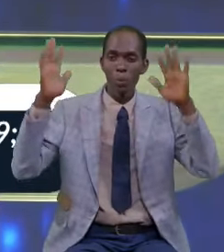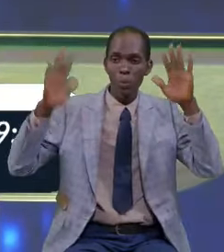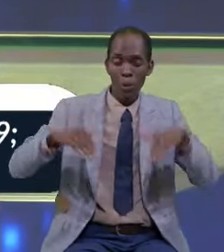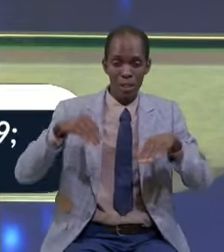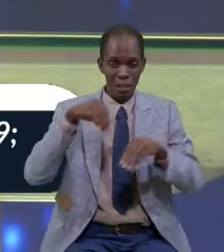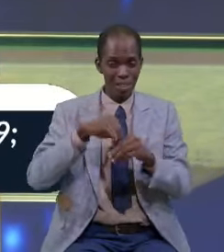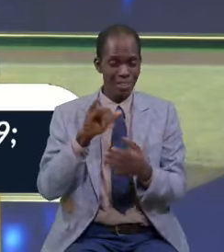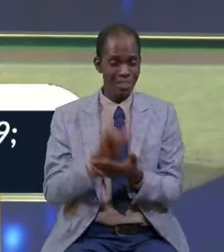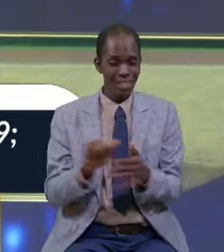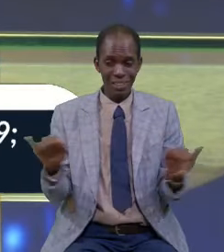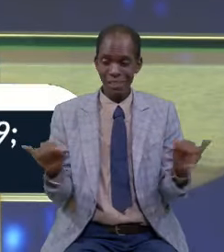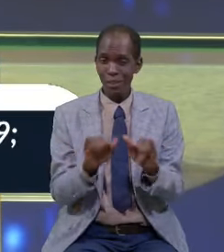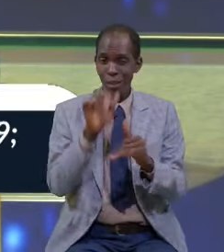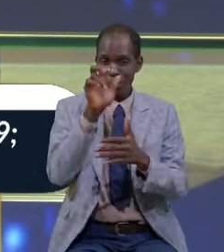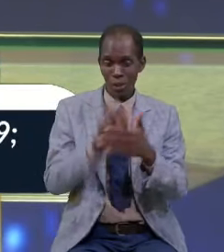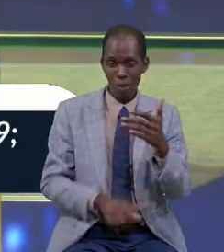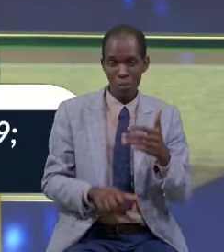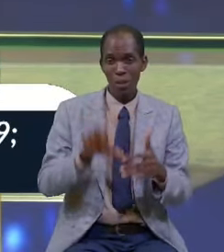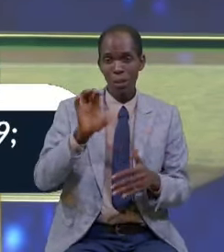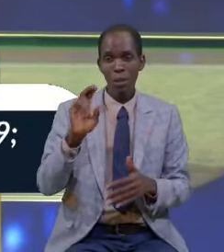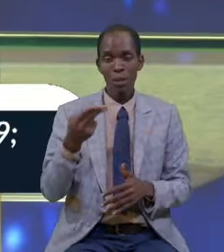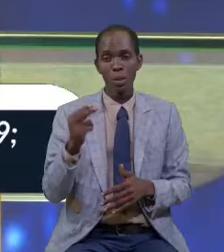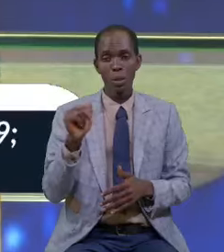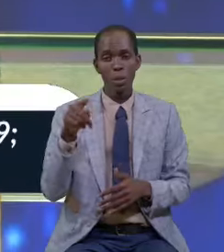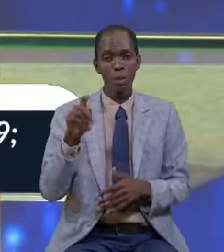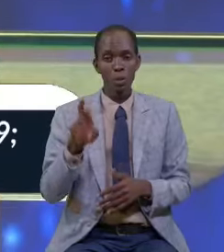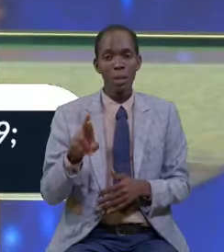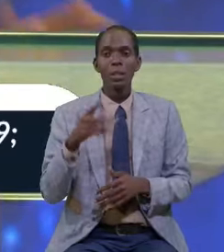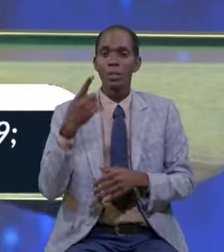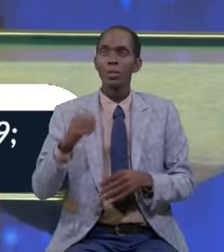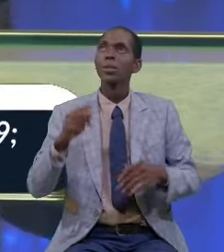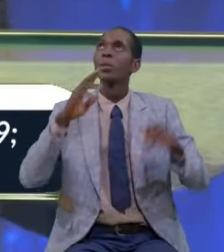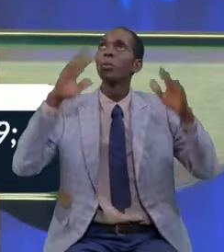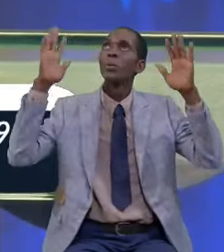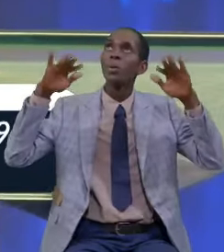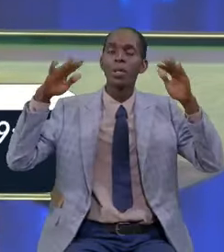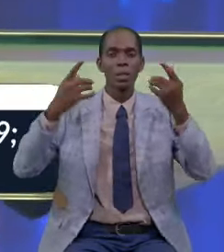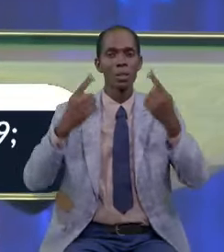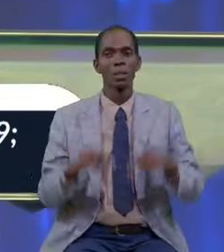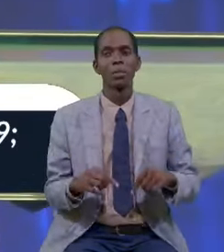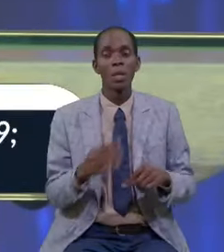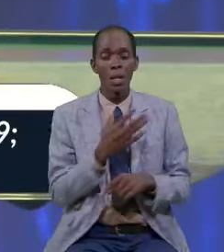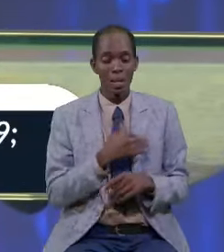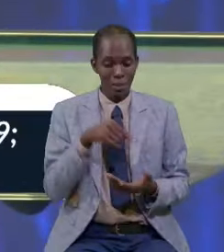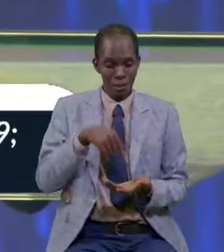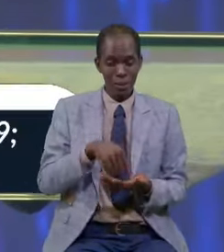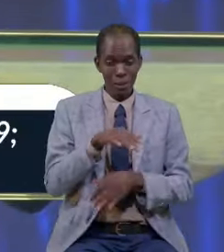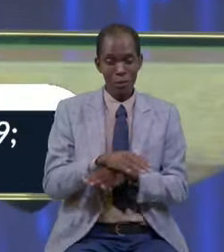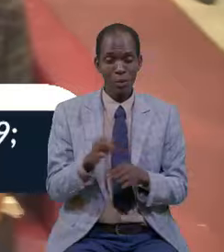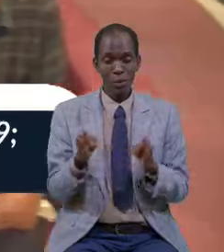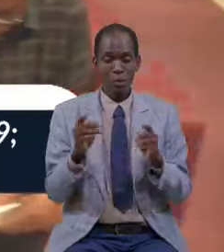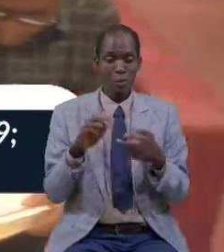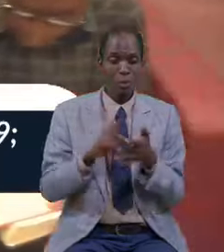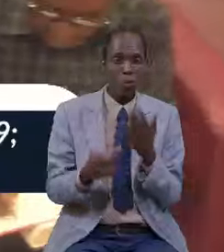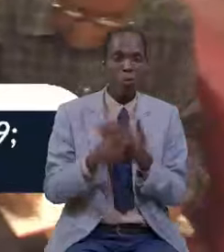not end without the rain coming. And tonight, the meeting will not end without your blessing